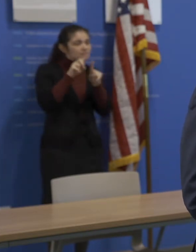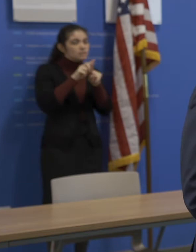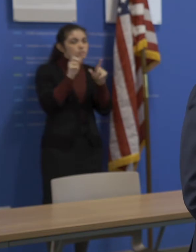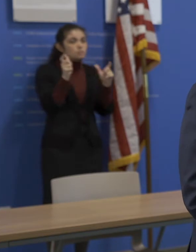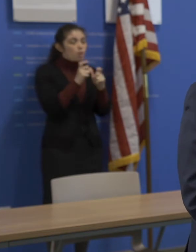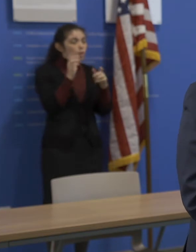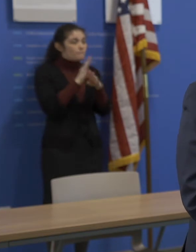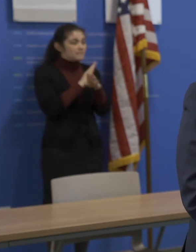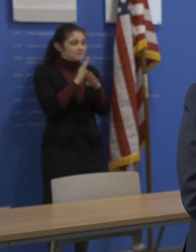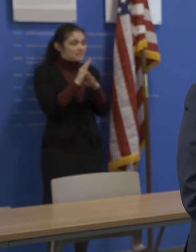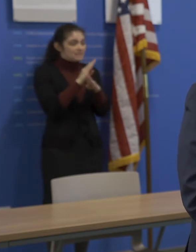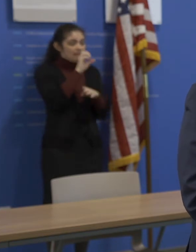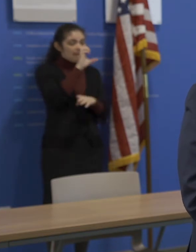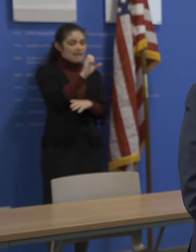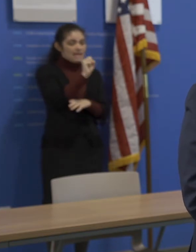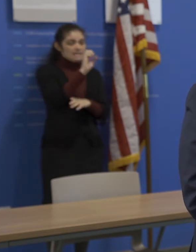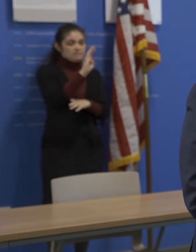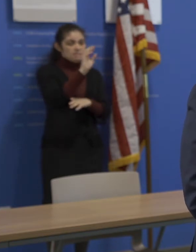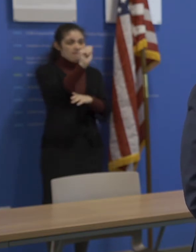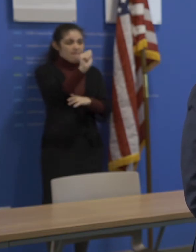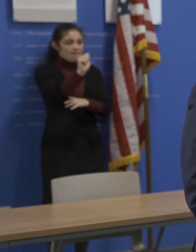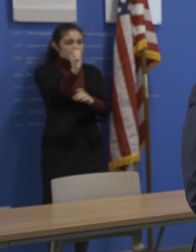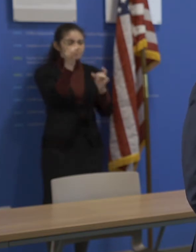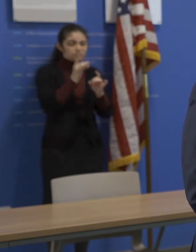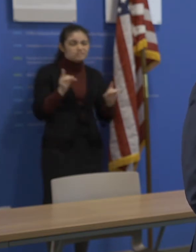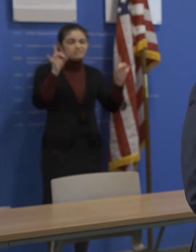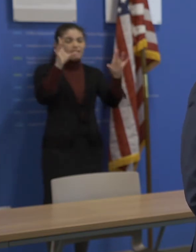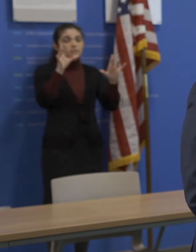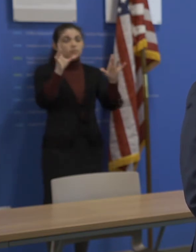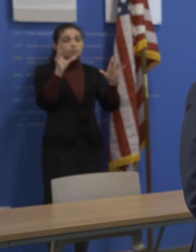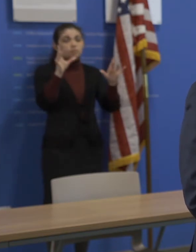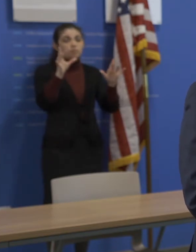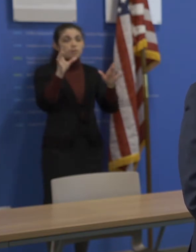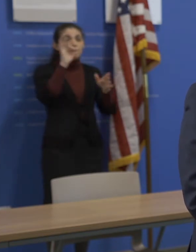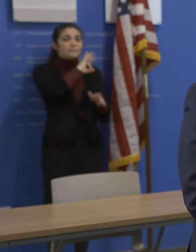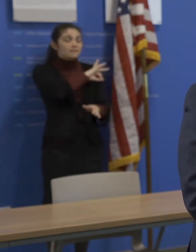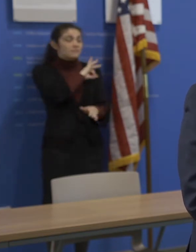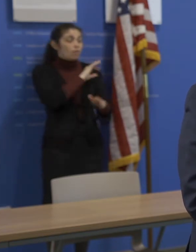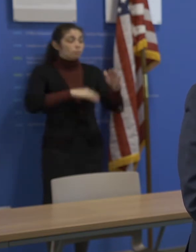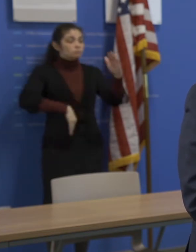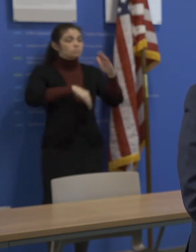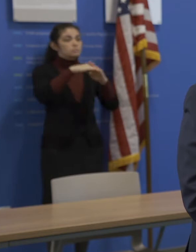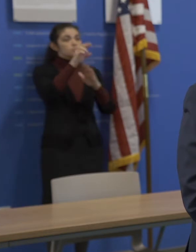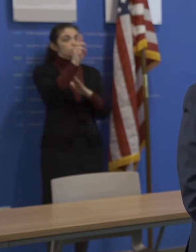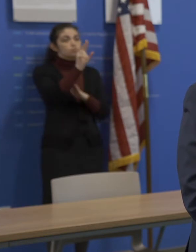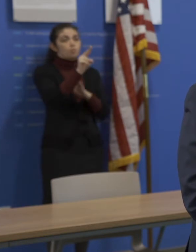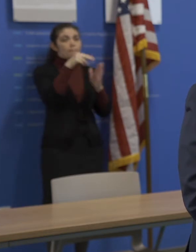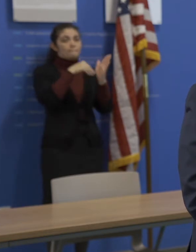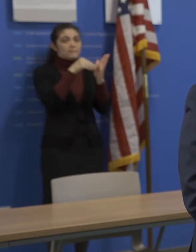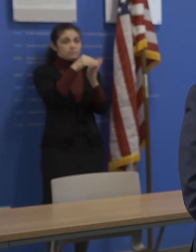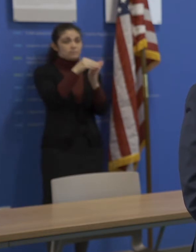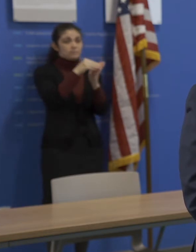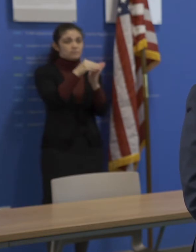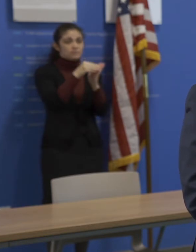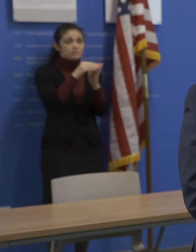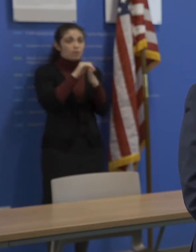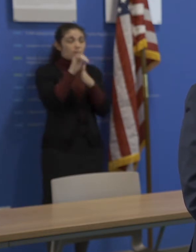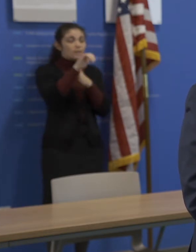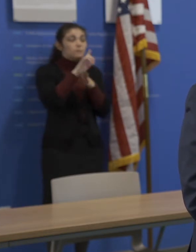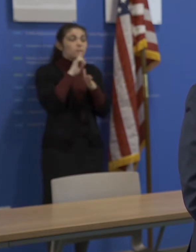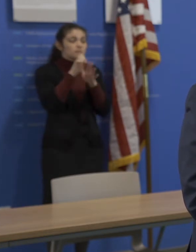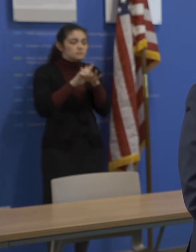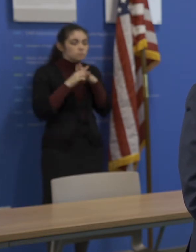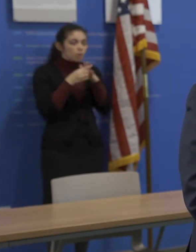Business Administration, the SBA disaster benefits, which can go up to $2 million. That's the place to